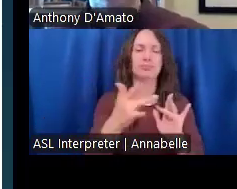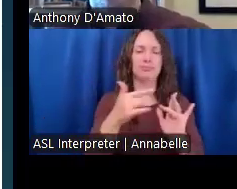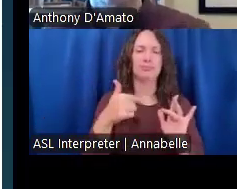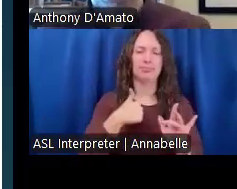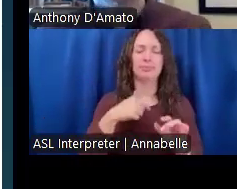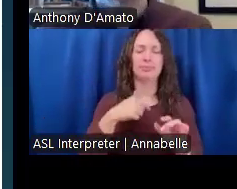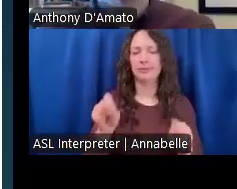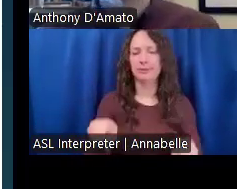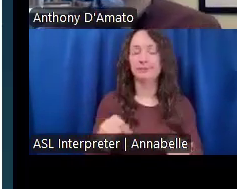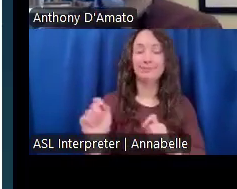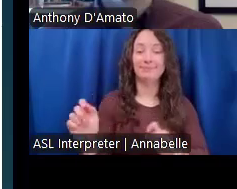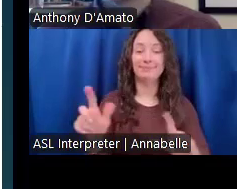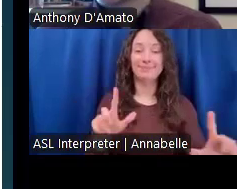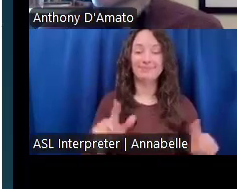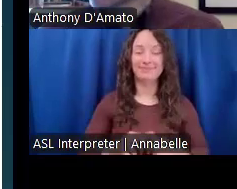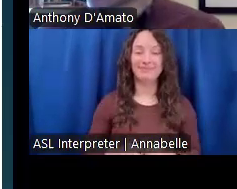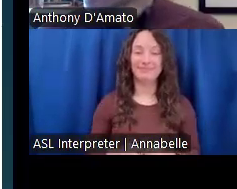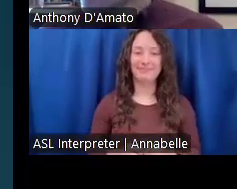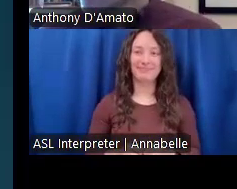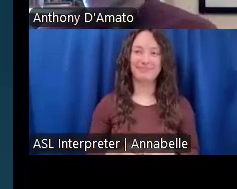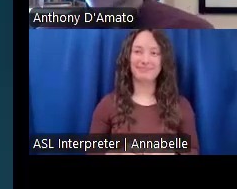fishandwildlife.gov. Next slide.